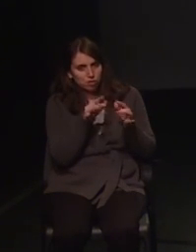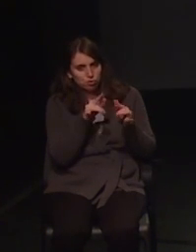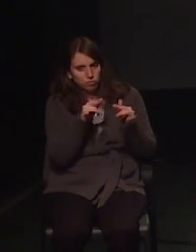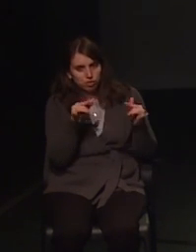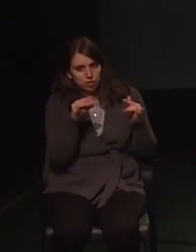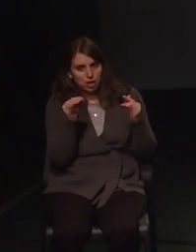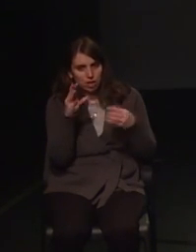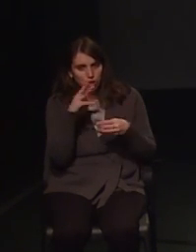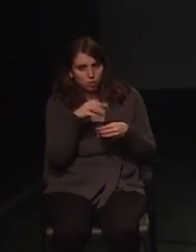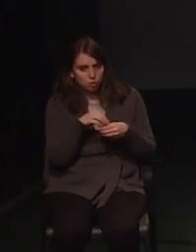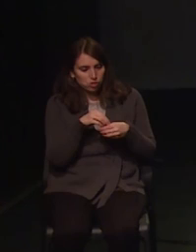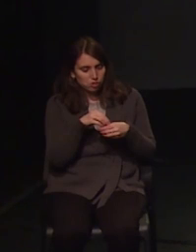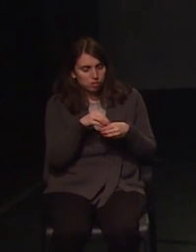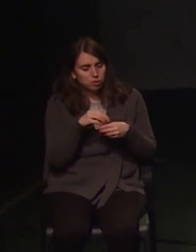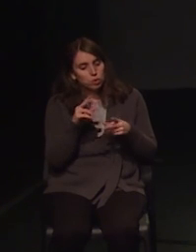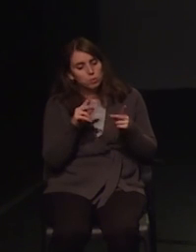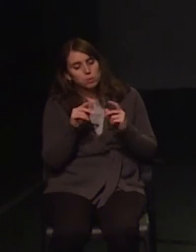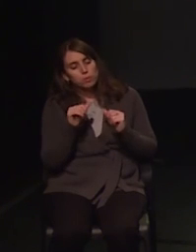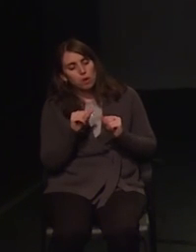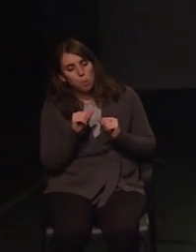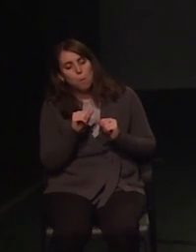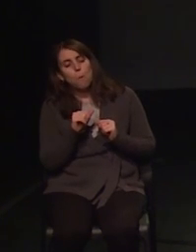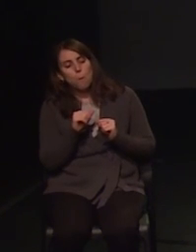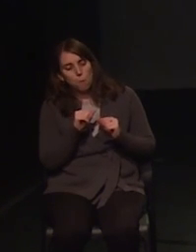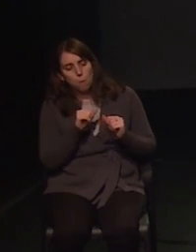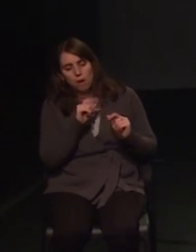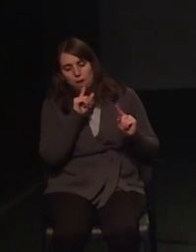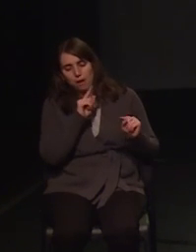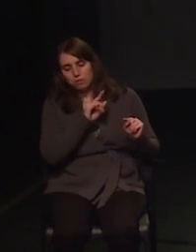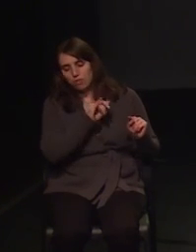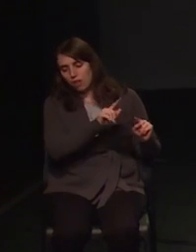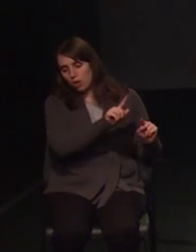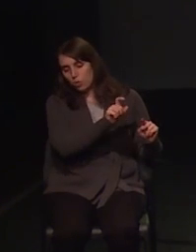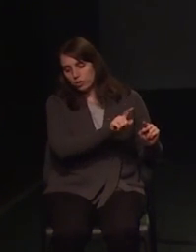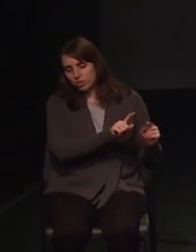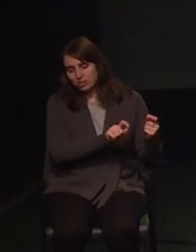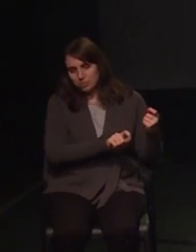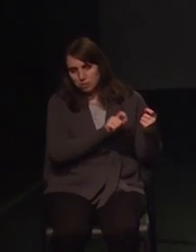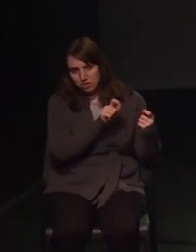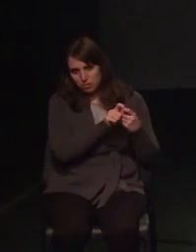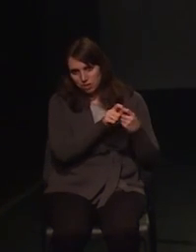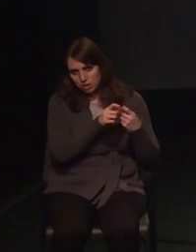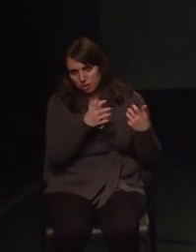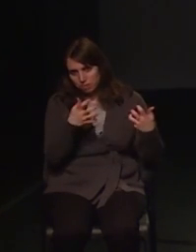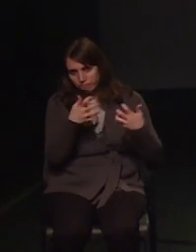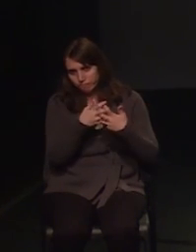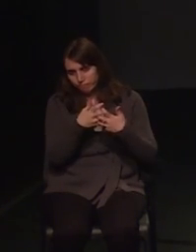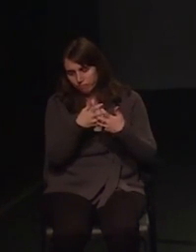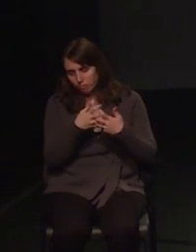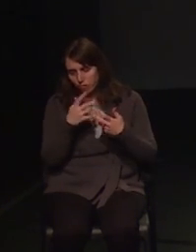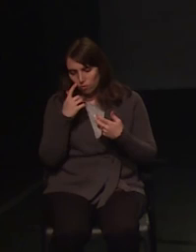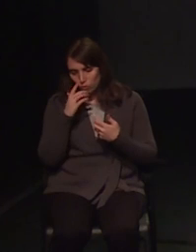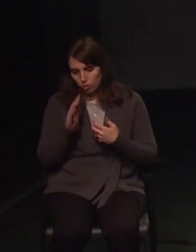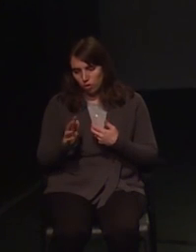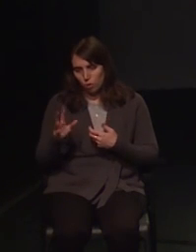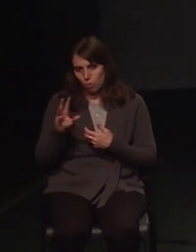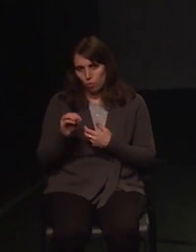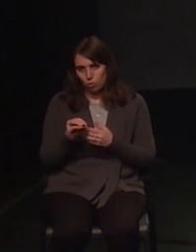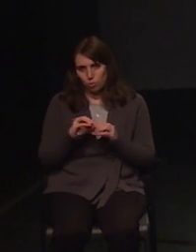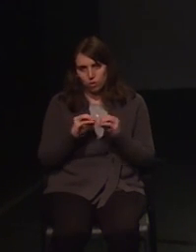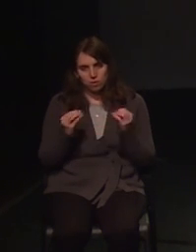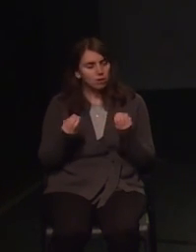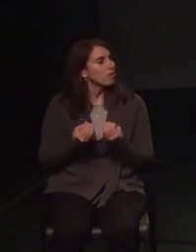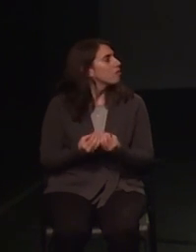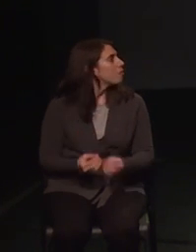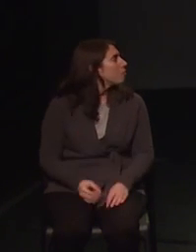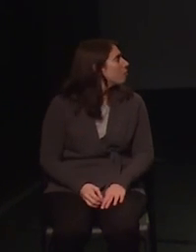can address that question specifically in their own authentic way for their organization.